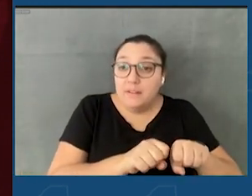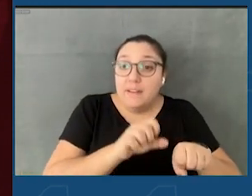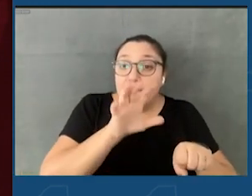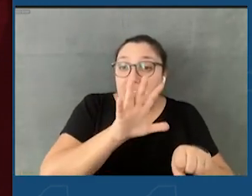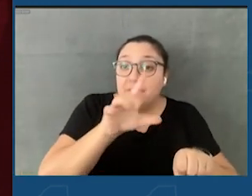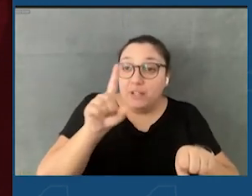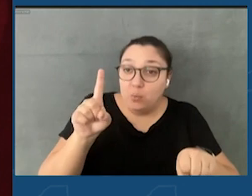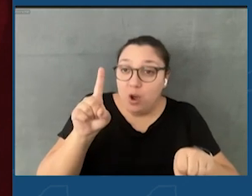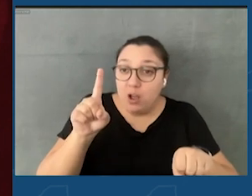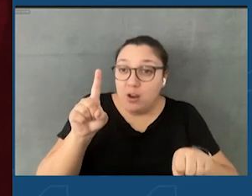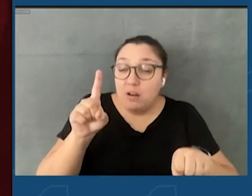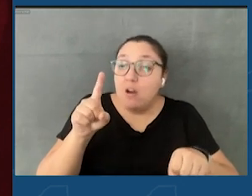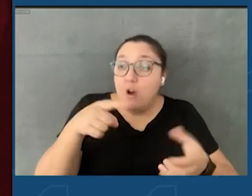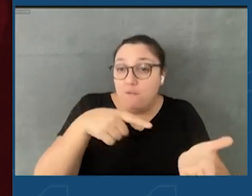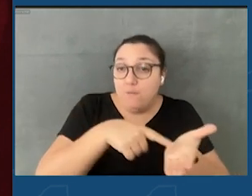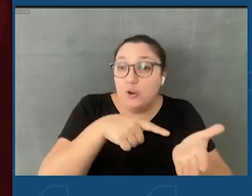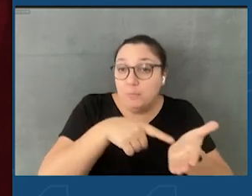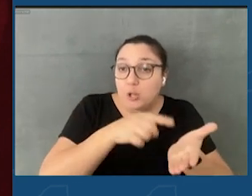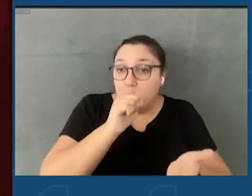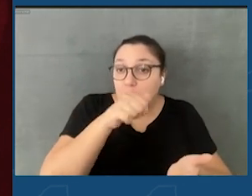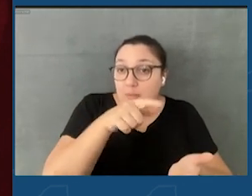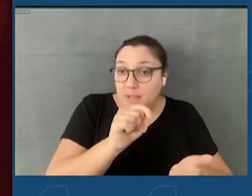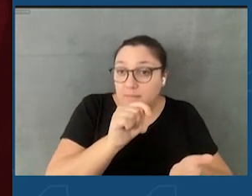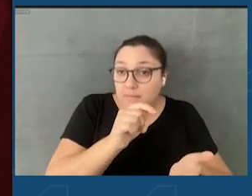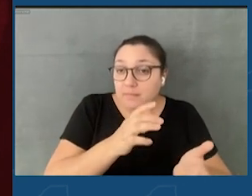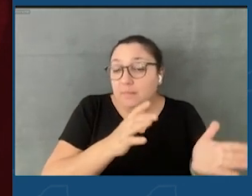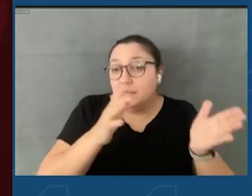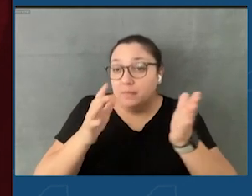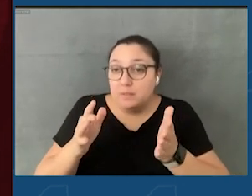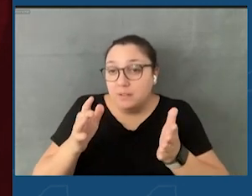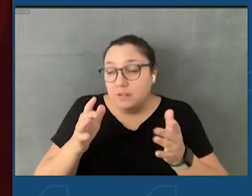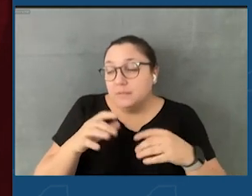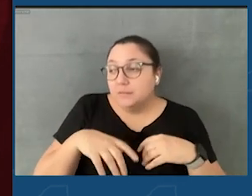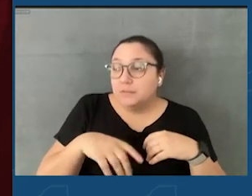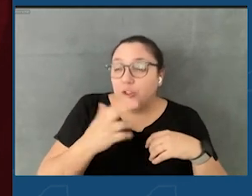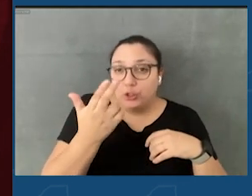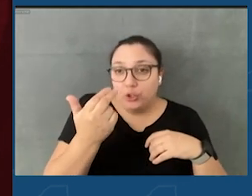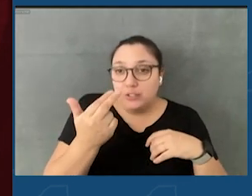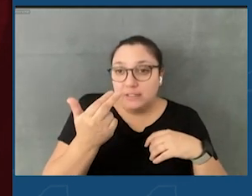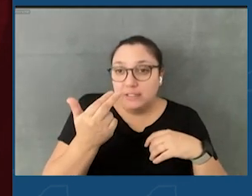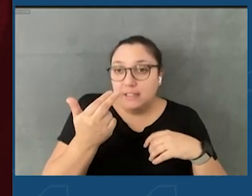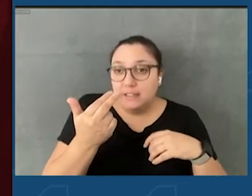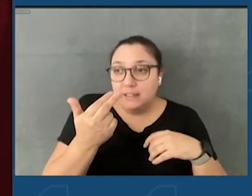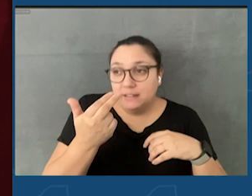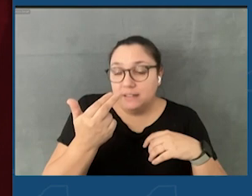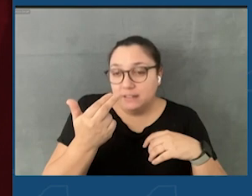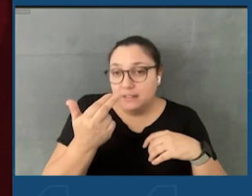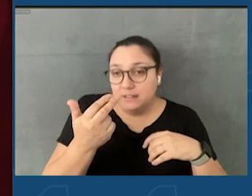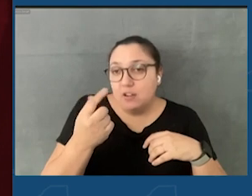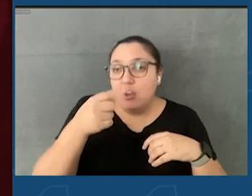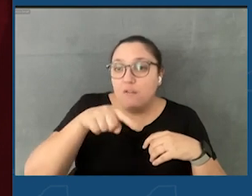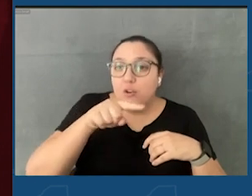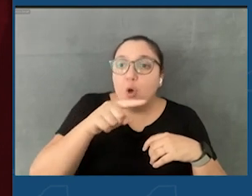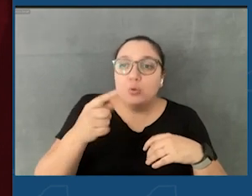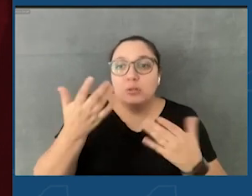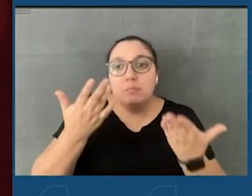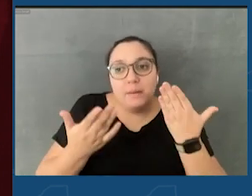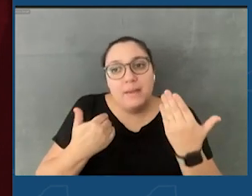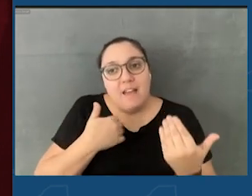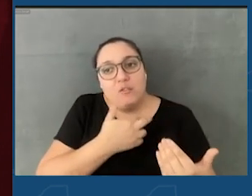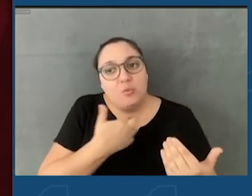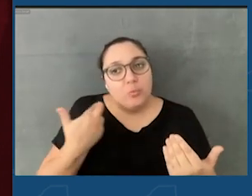addressing the elephant in the room, right? In many ways, restrictive zoning rules and regulations that